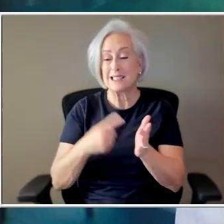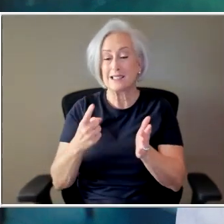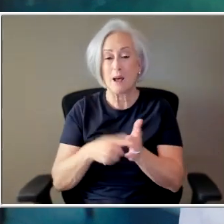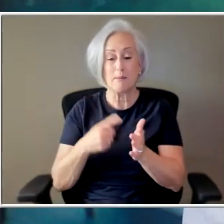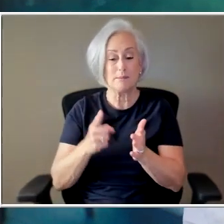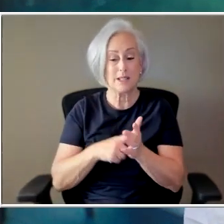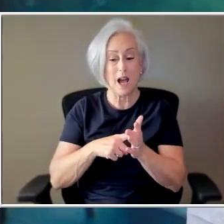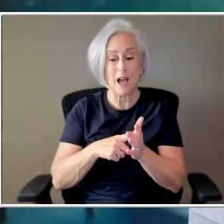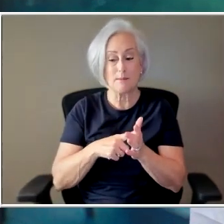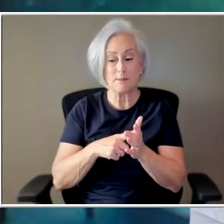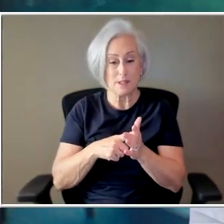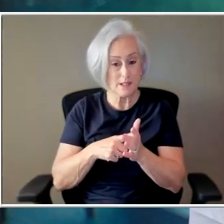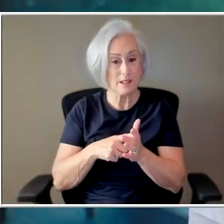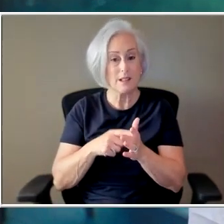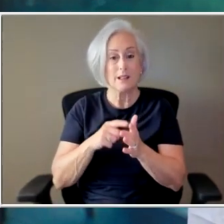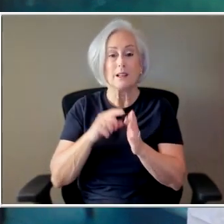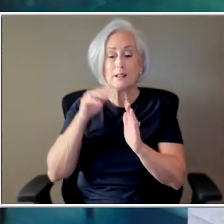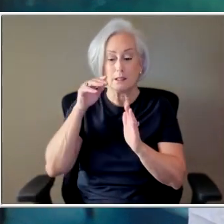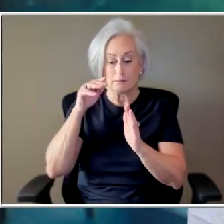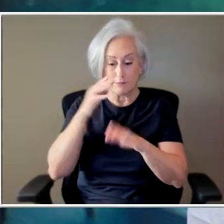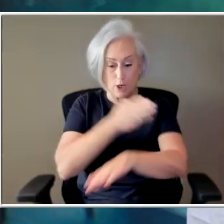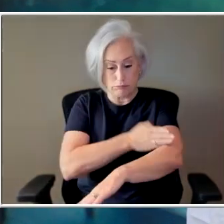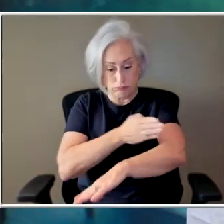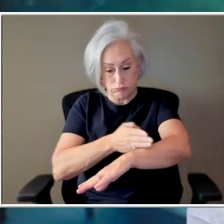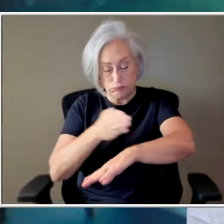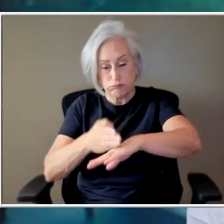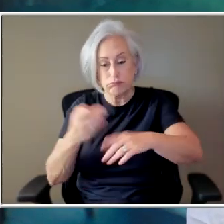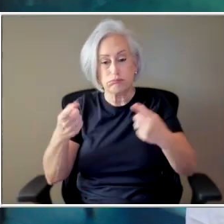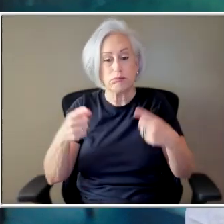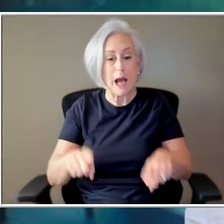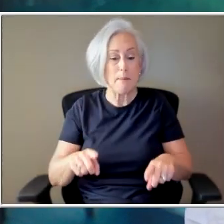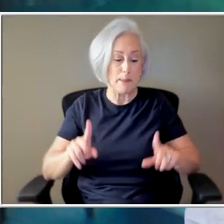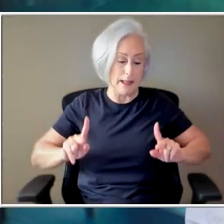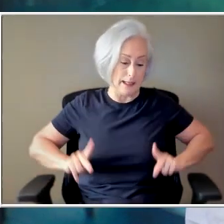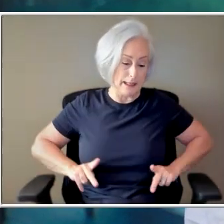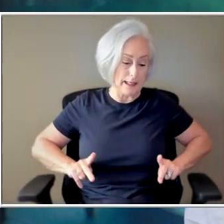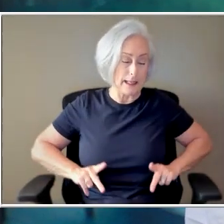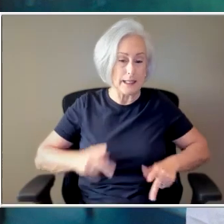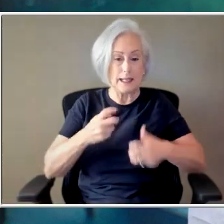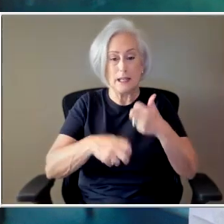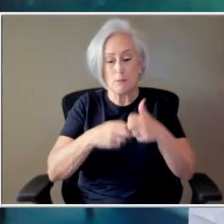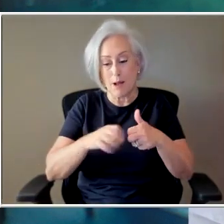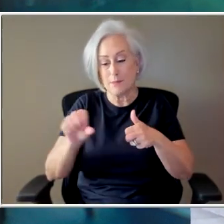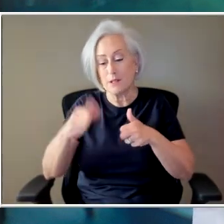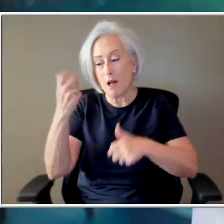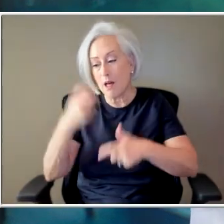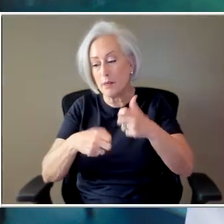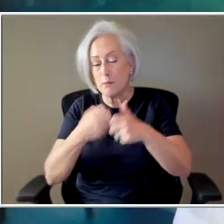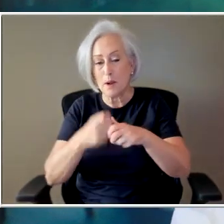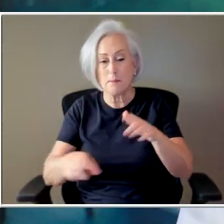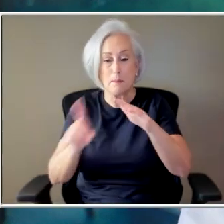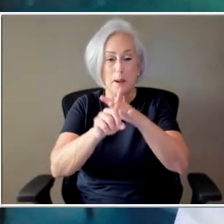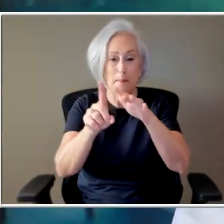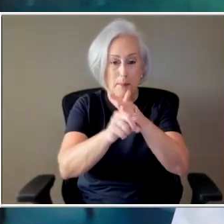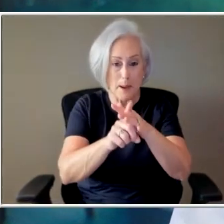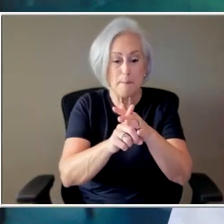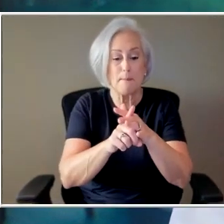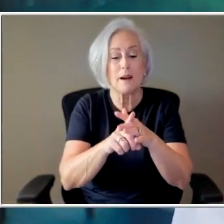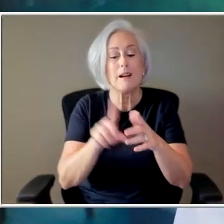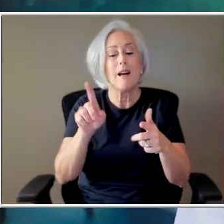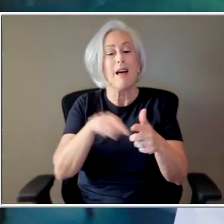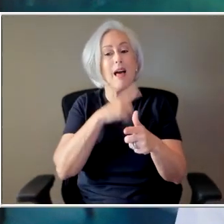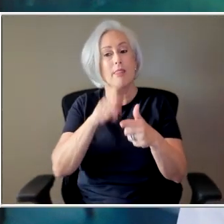some kidney problems, et cetera. So when most of that roller coaster settles down and it starts becoming a